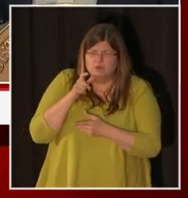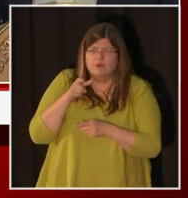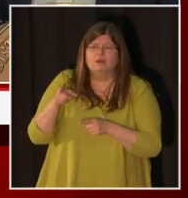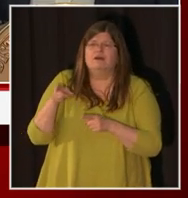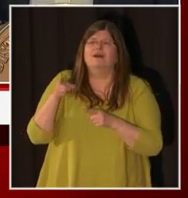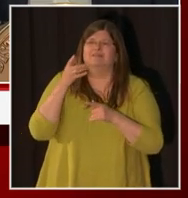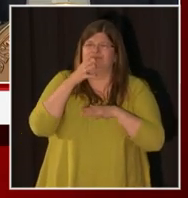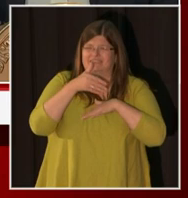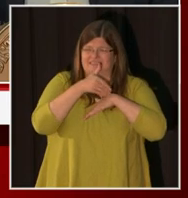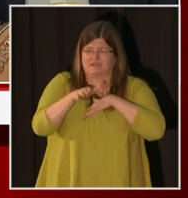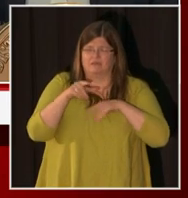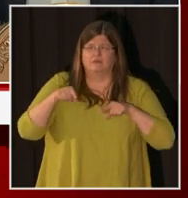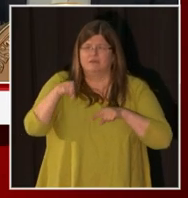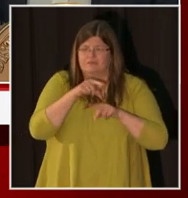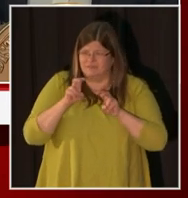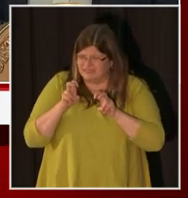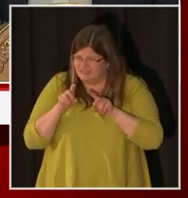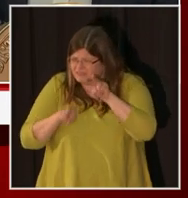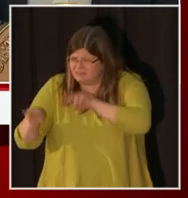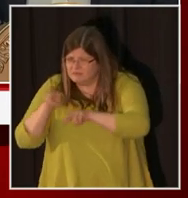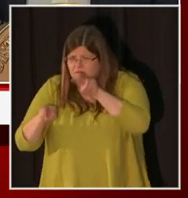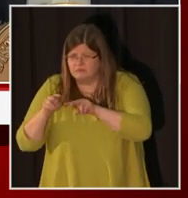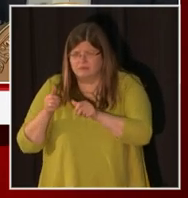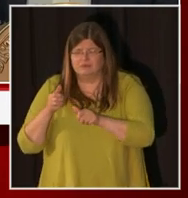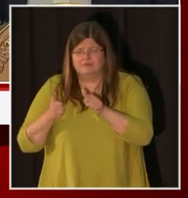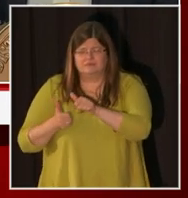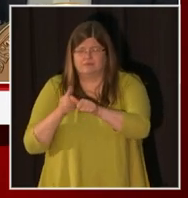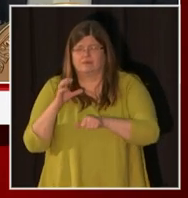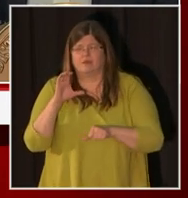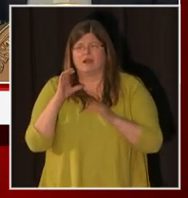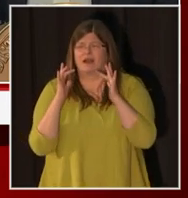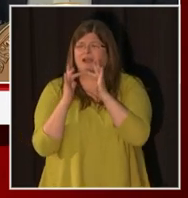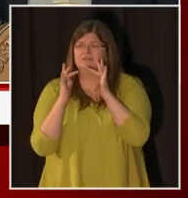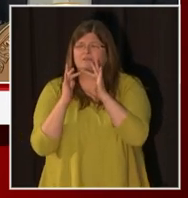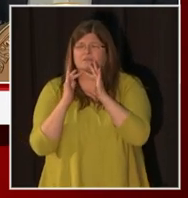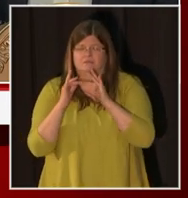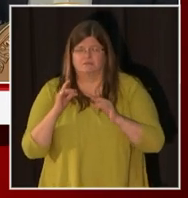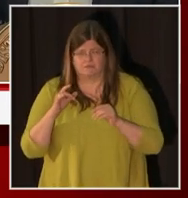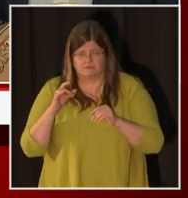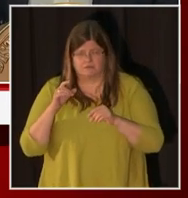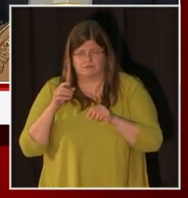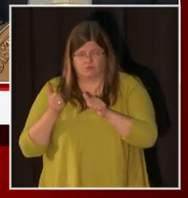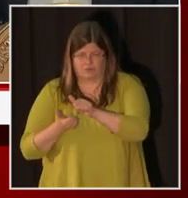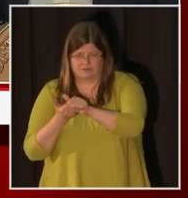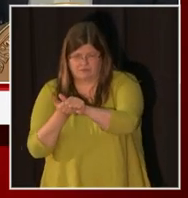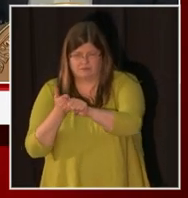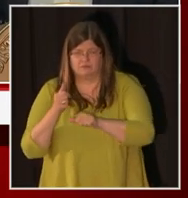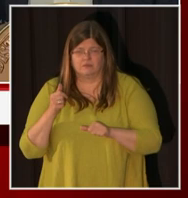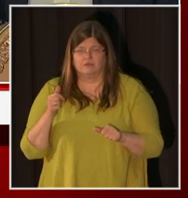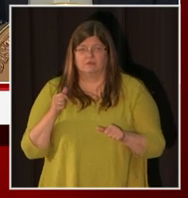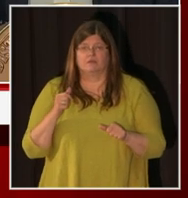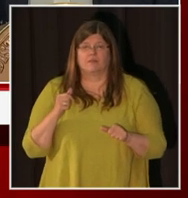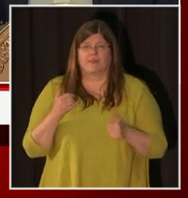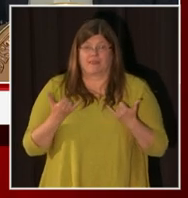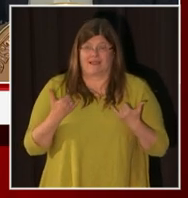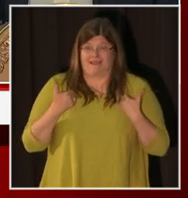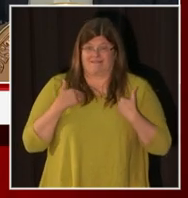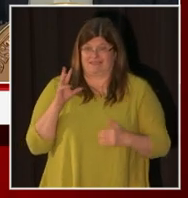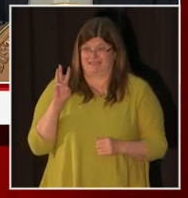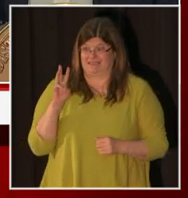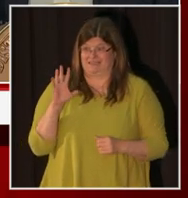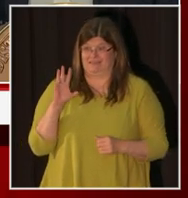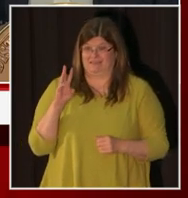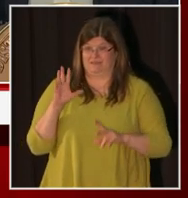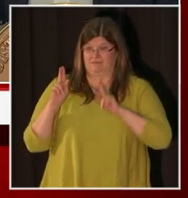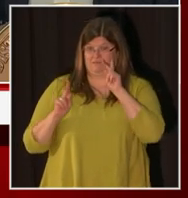Today, DC Health has a team of about 65 contact tracers, and we are in the process